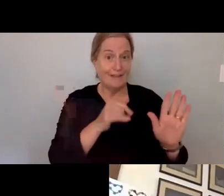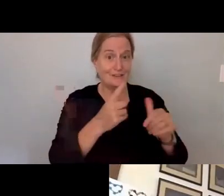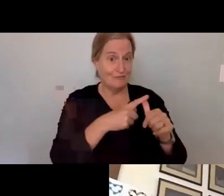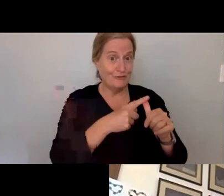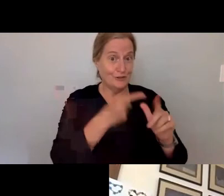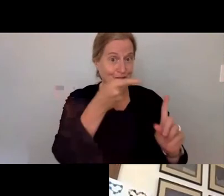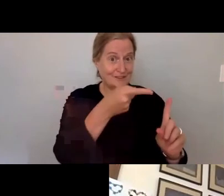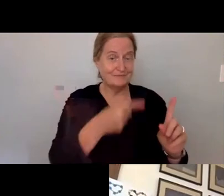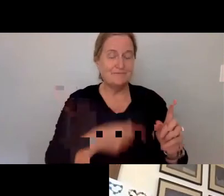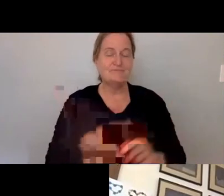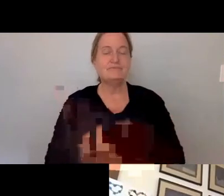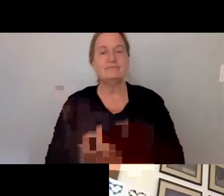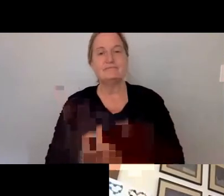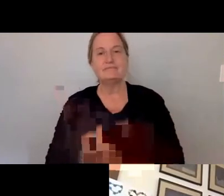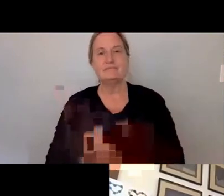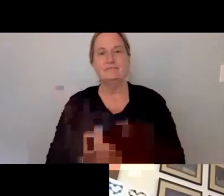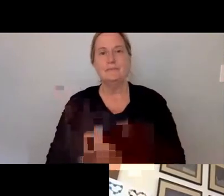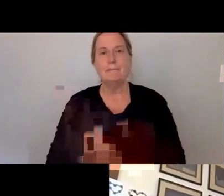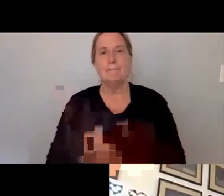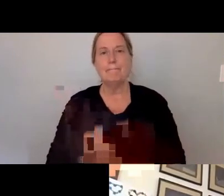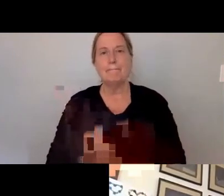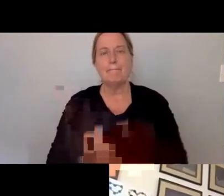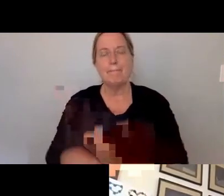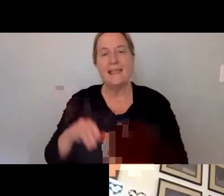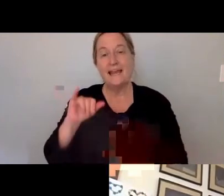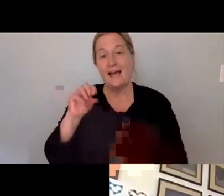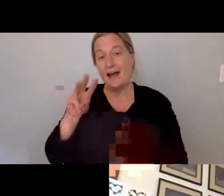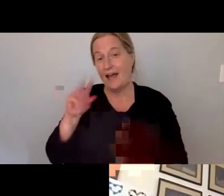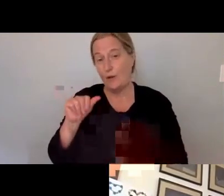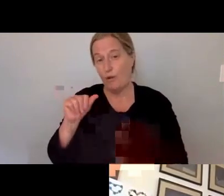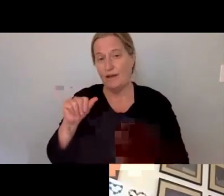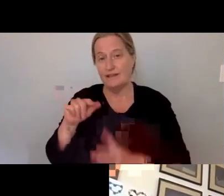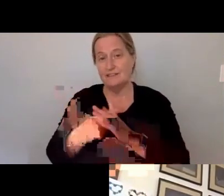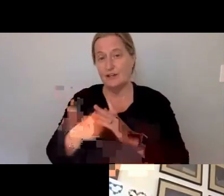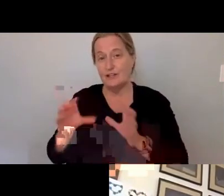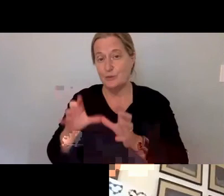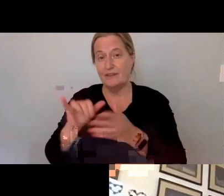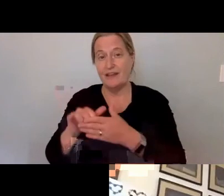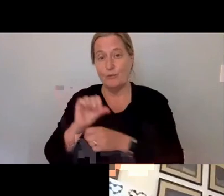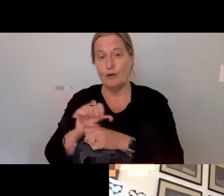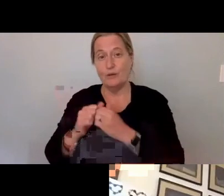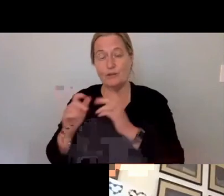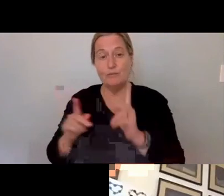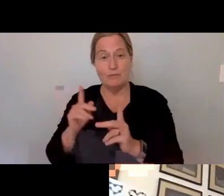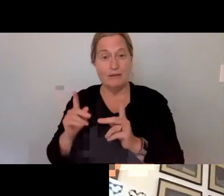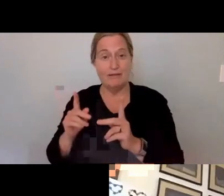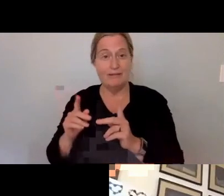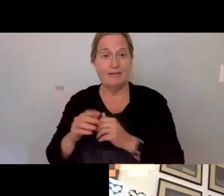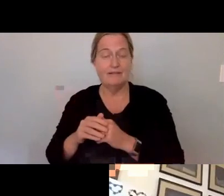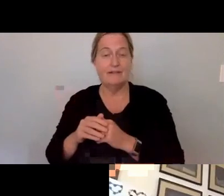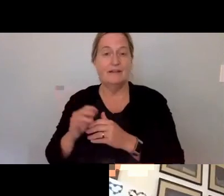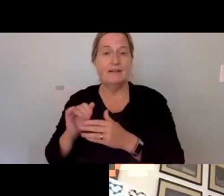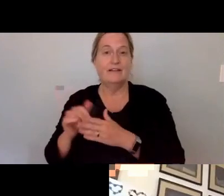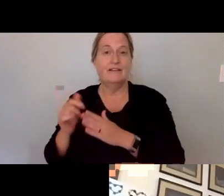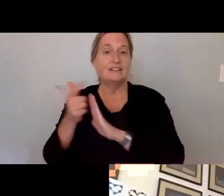in January, John and I, with a Vision for Independence, working with everybody, and it's law, and it's not going to change for a long time. So how about